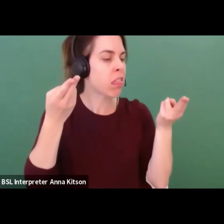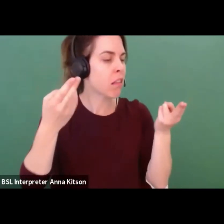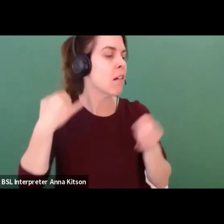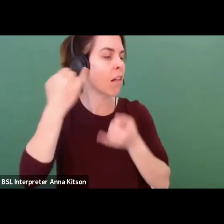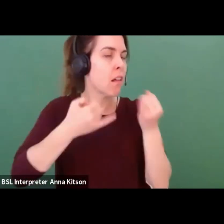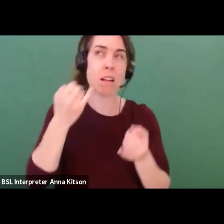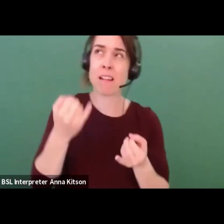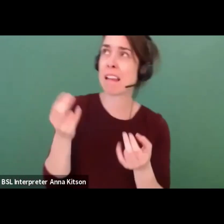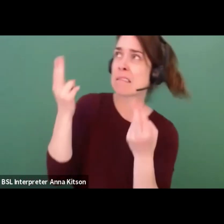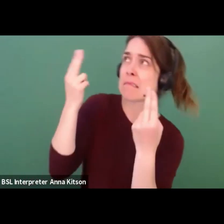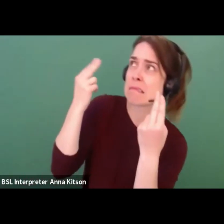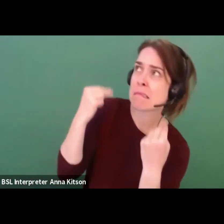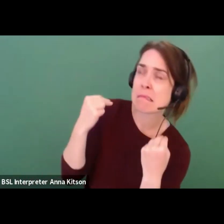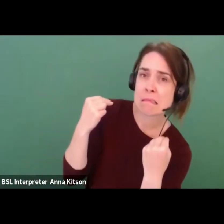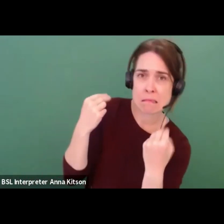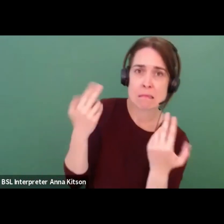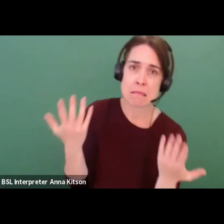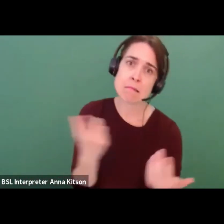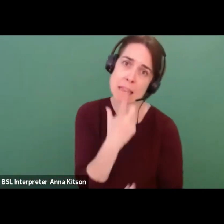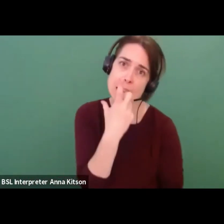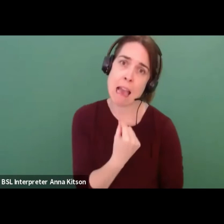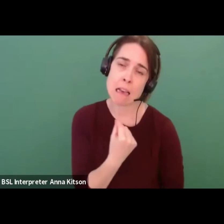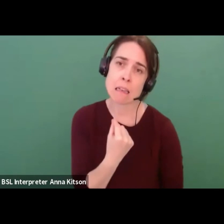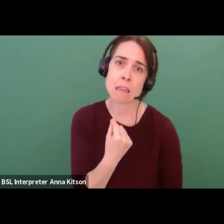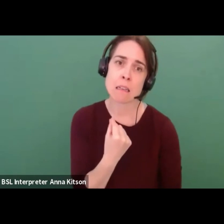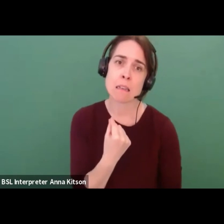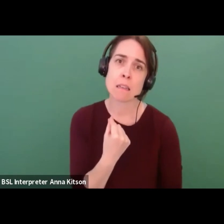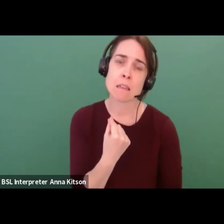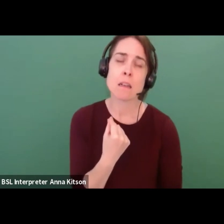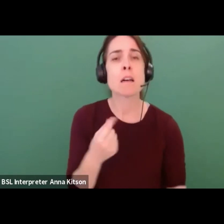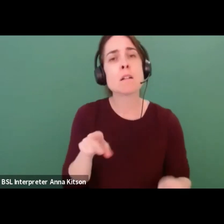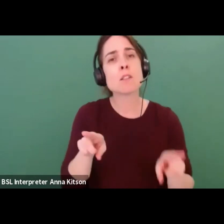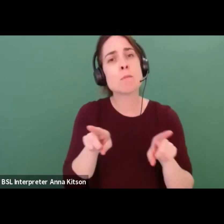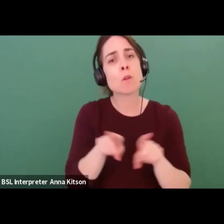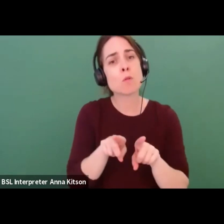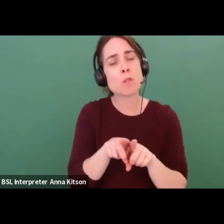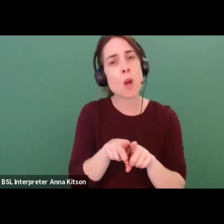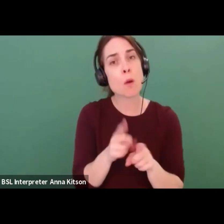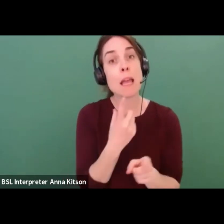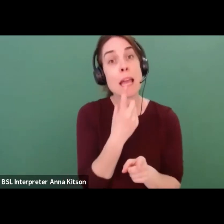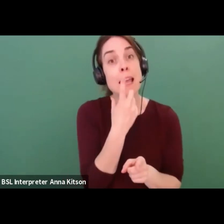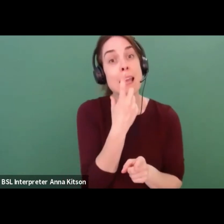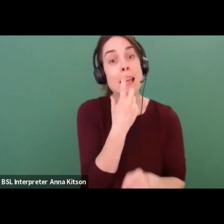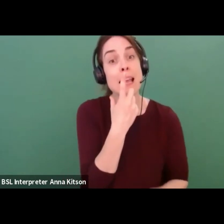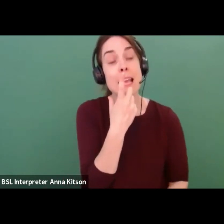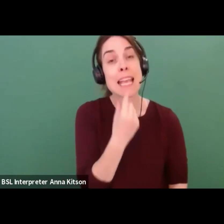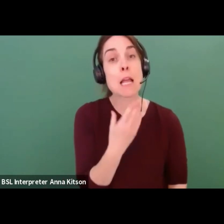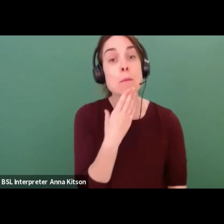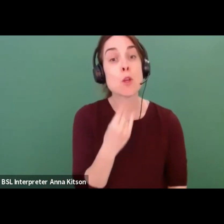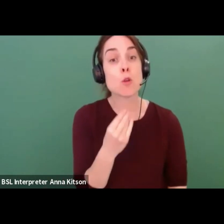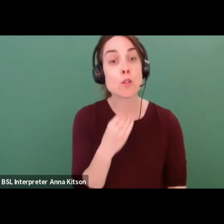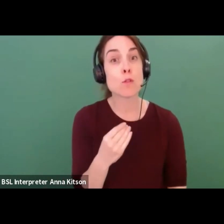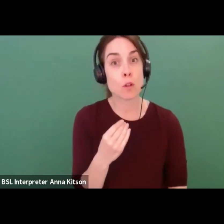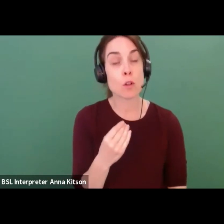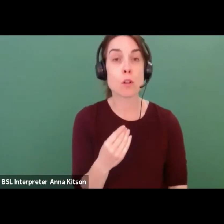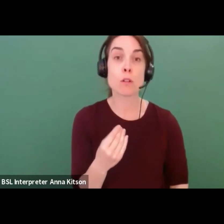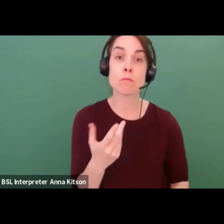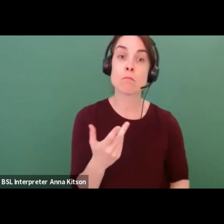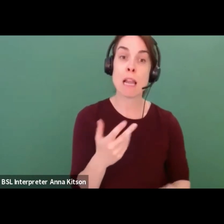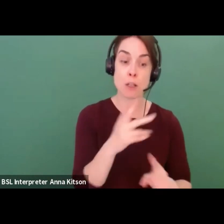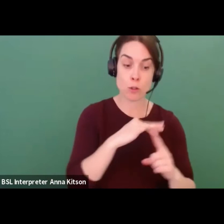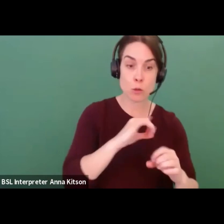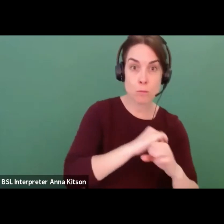difficult, but it can also be quite a useful tactic, that and media, to get through the